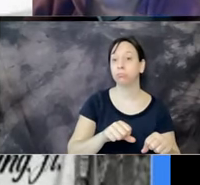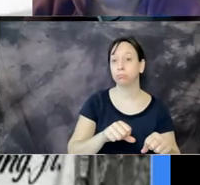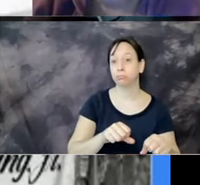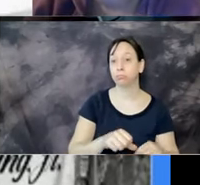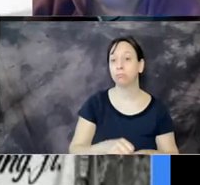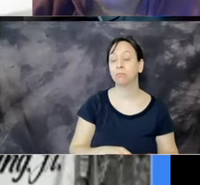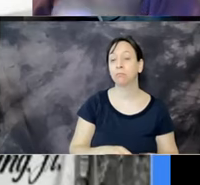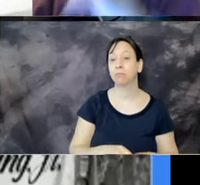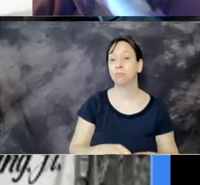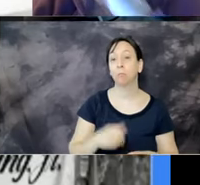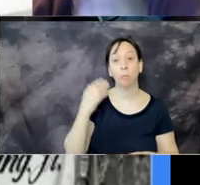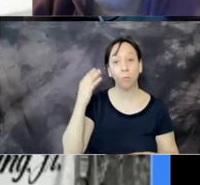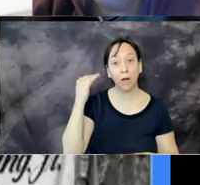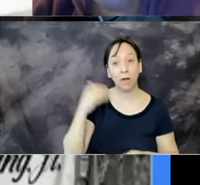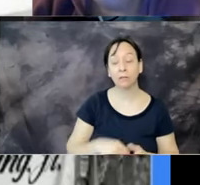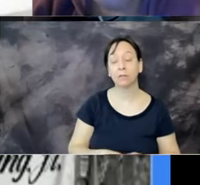to pursue the